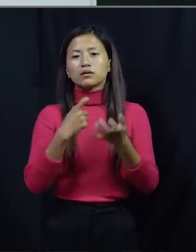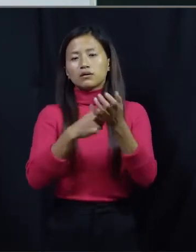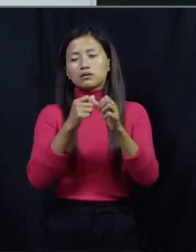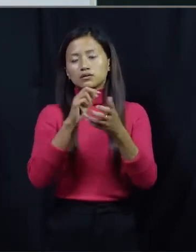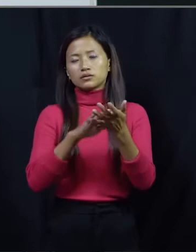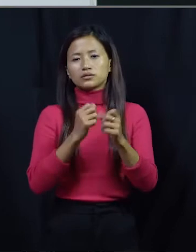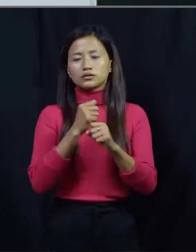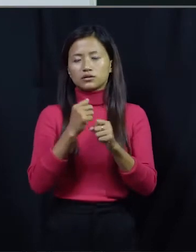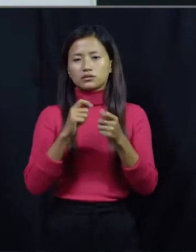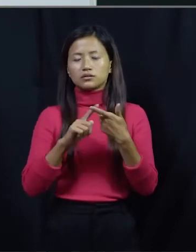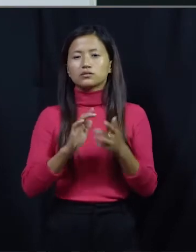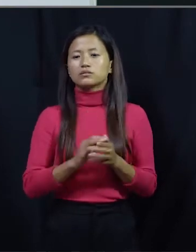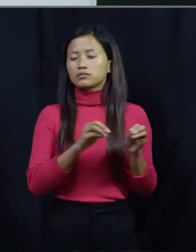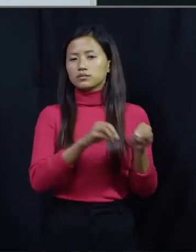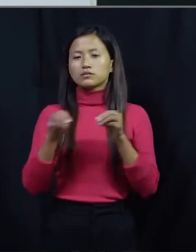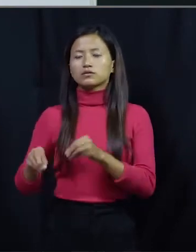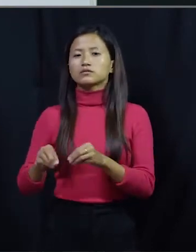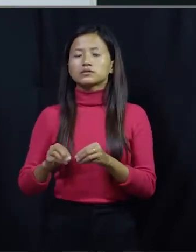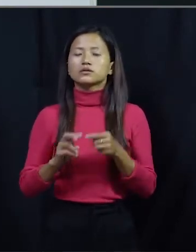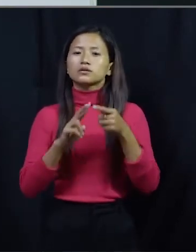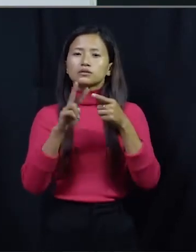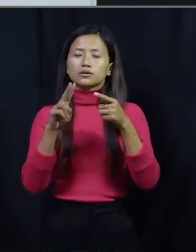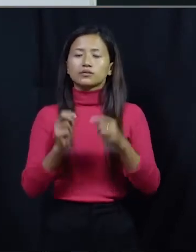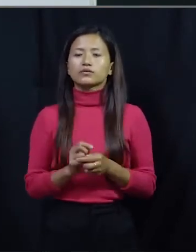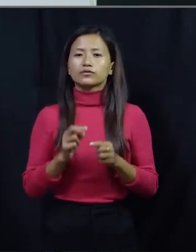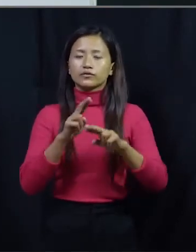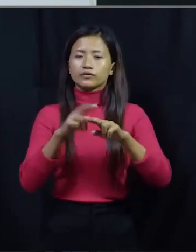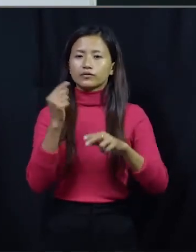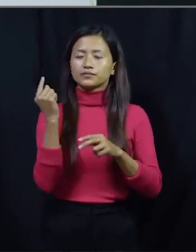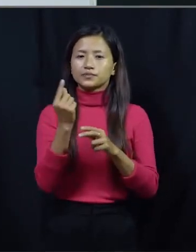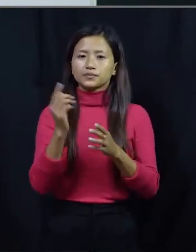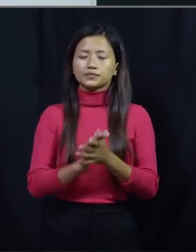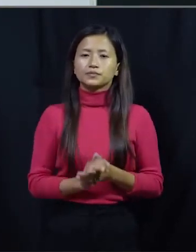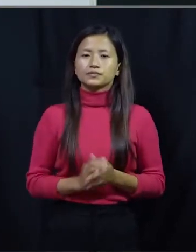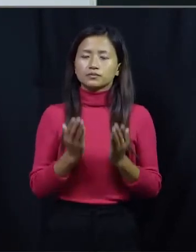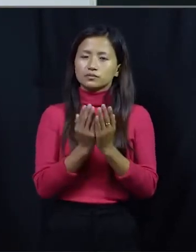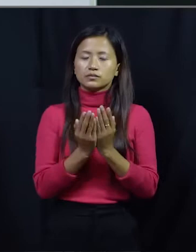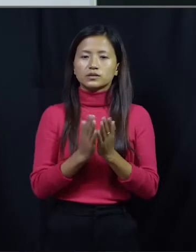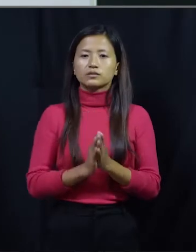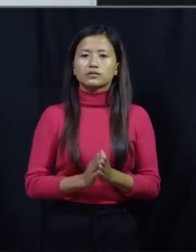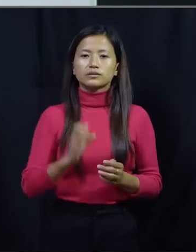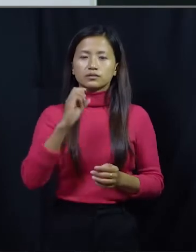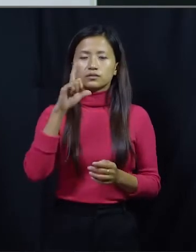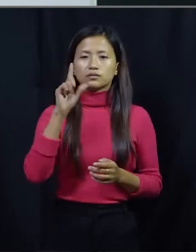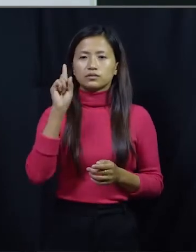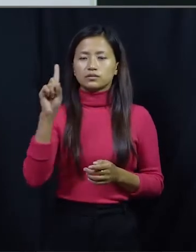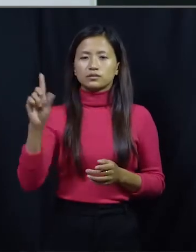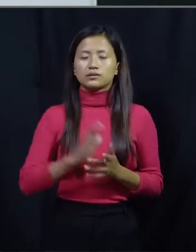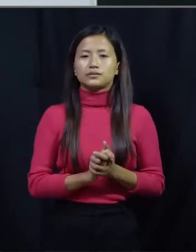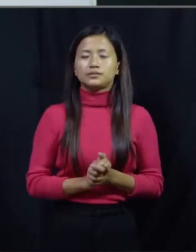right, now let's move on to the types of functions. This all you studied in class 11. Okay,